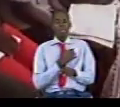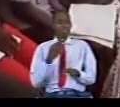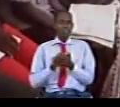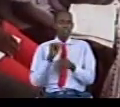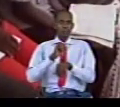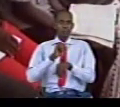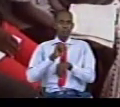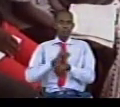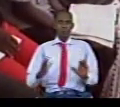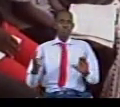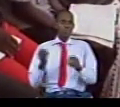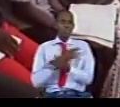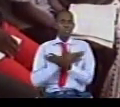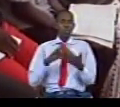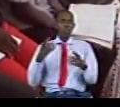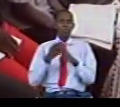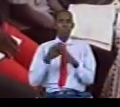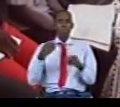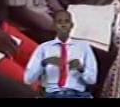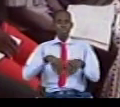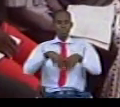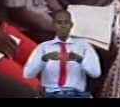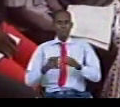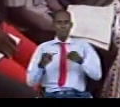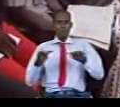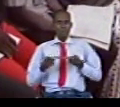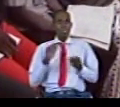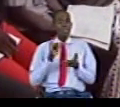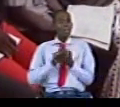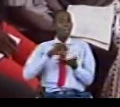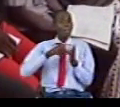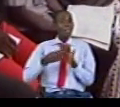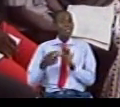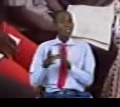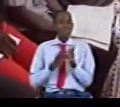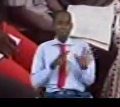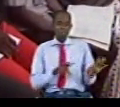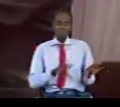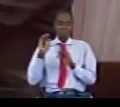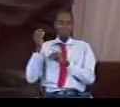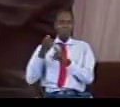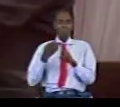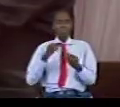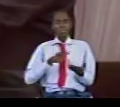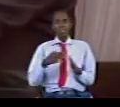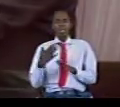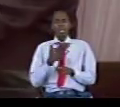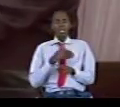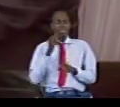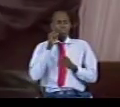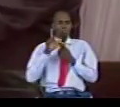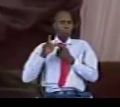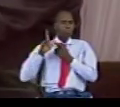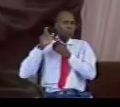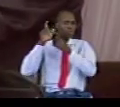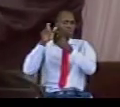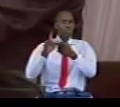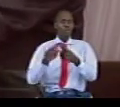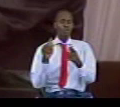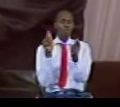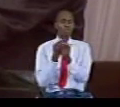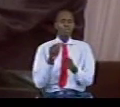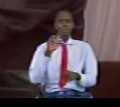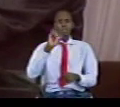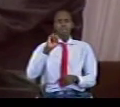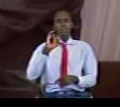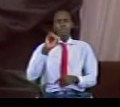means Jesus Christ had risen from the dead. Then she runneth and cometh to Simon Peter and to the other disciple